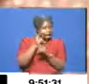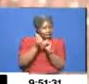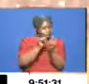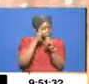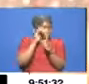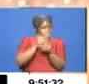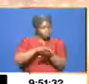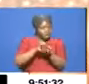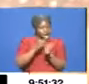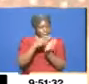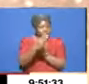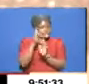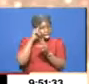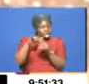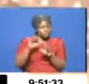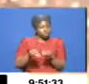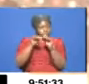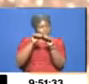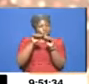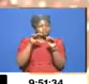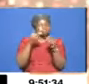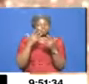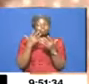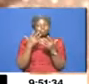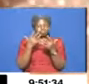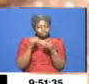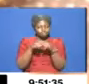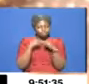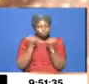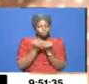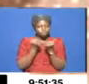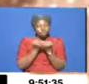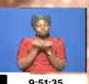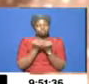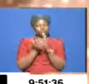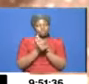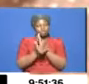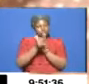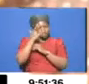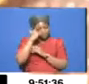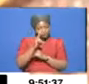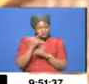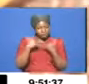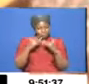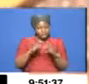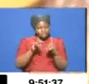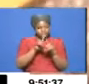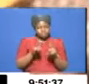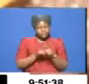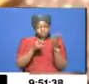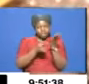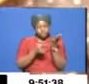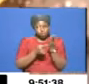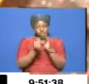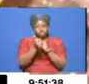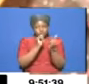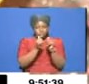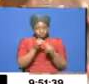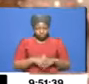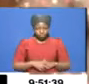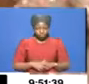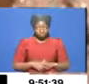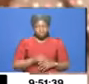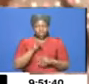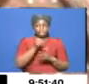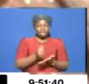digital and social skills of players, as well as physical fitness and technical sports skills. Footah allows players to develop